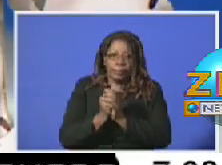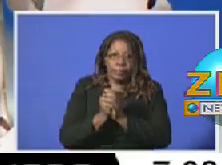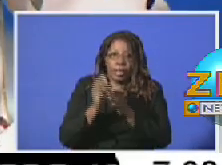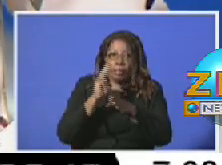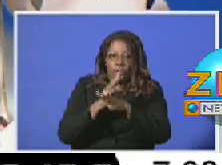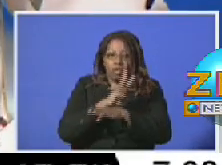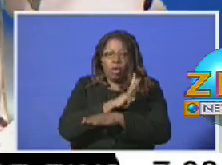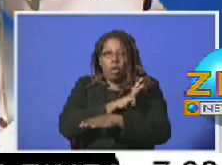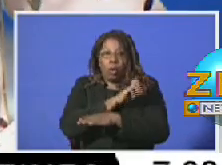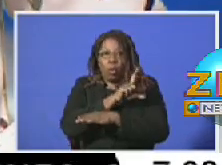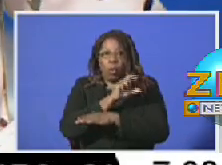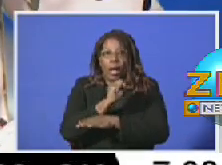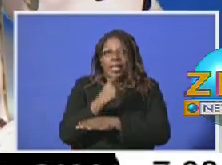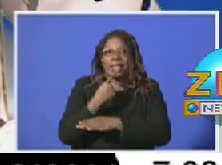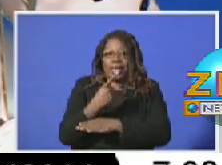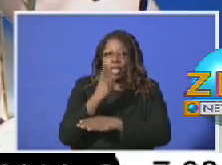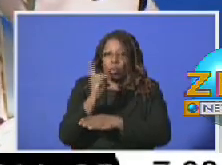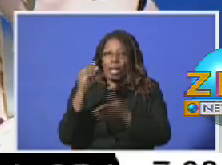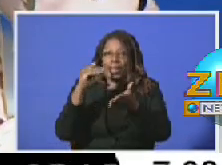Minister Wells said there are now